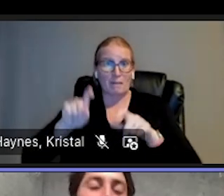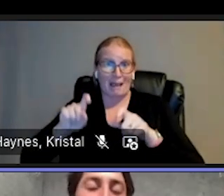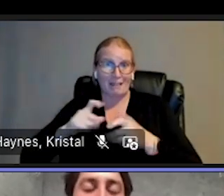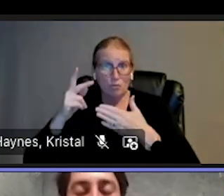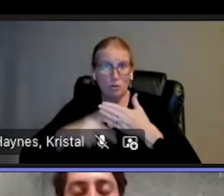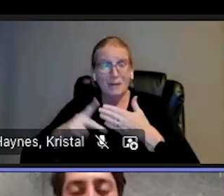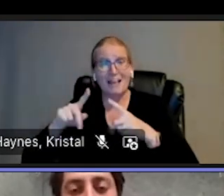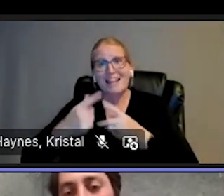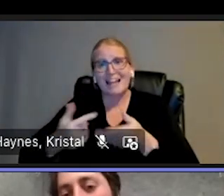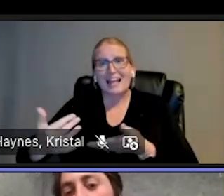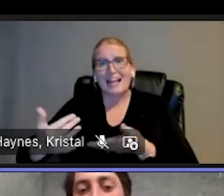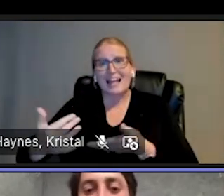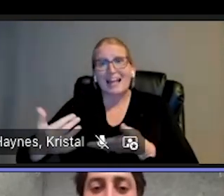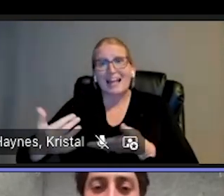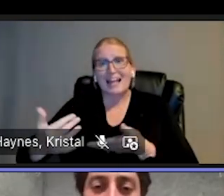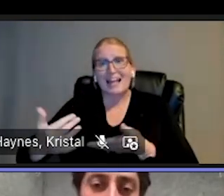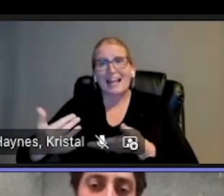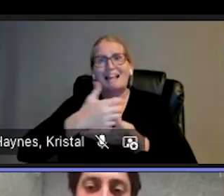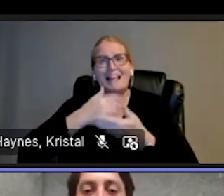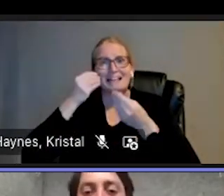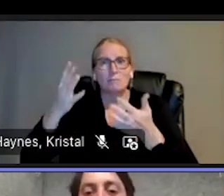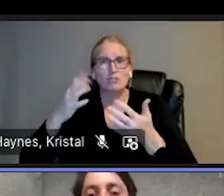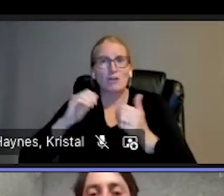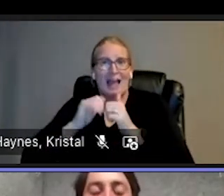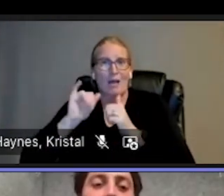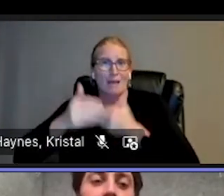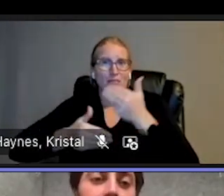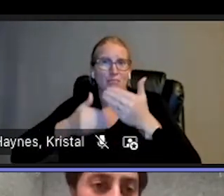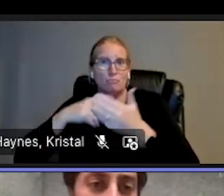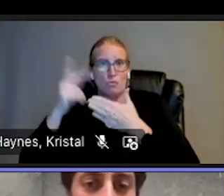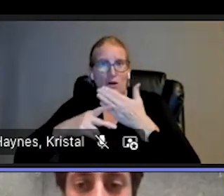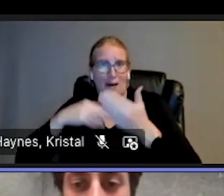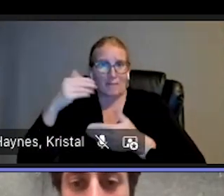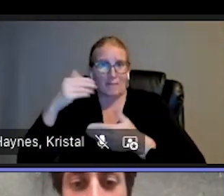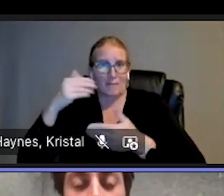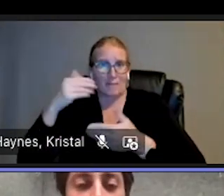be really beneficial to then iterate on that